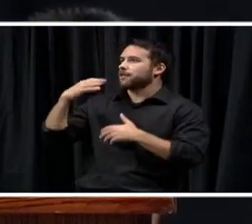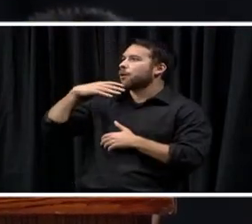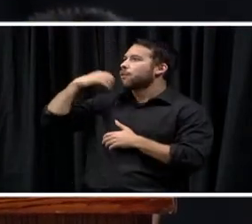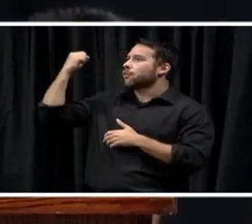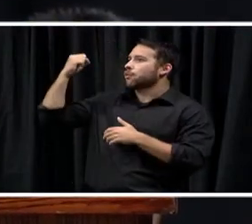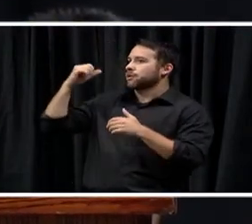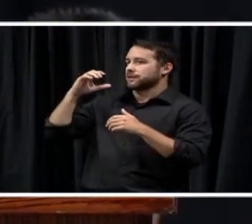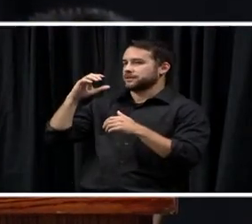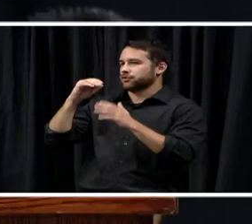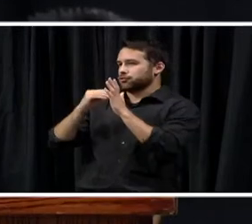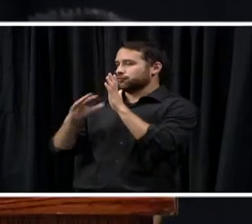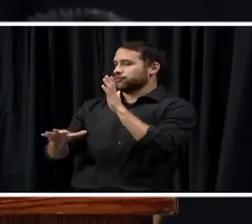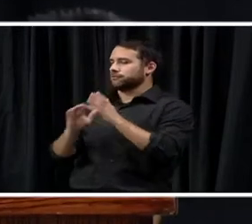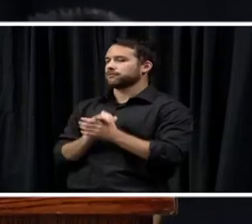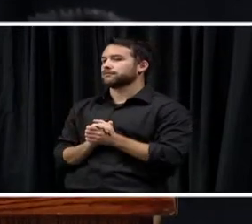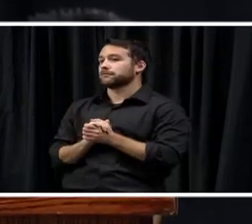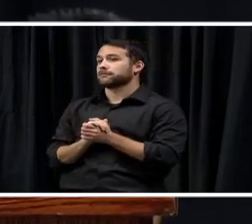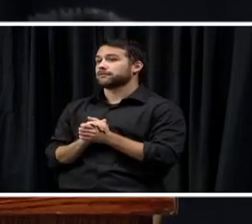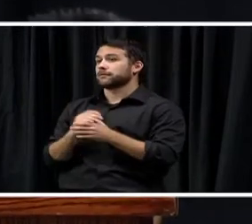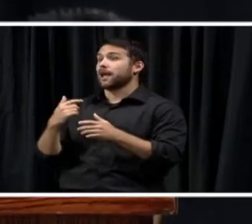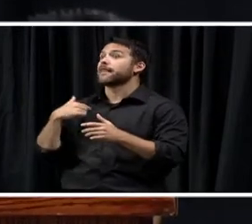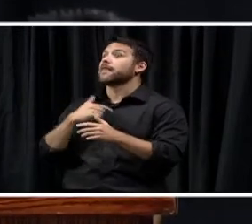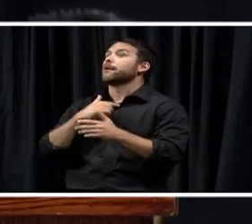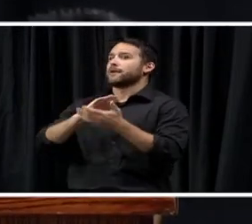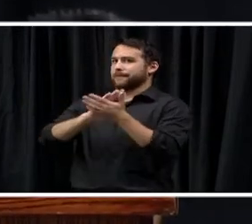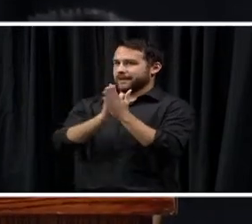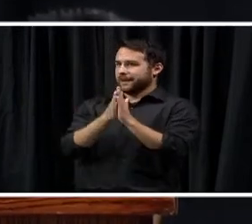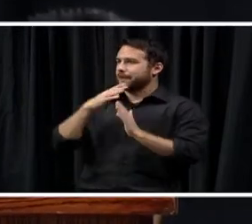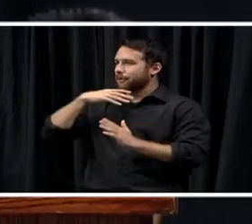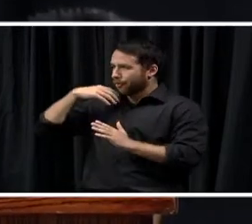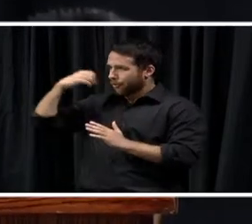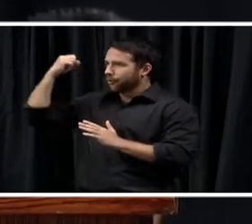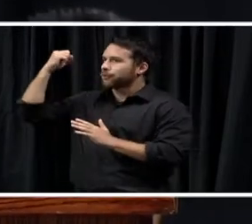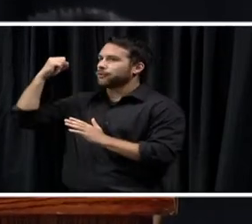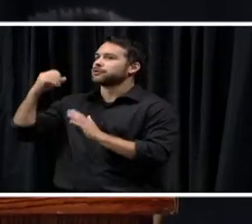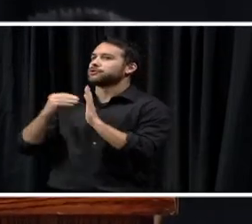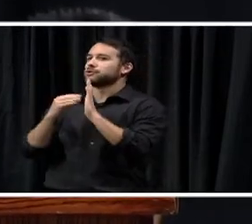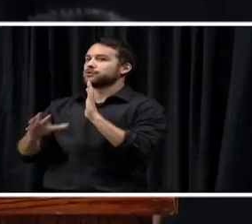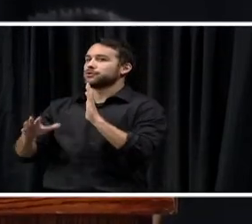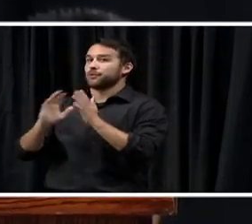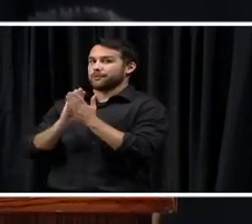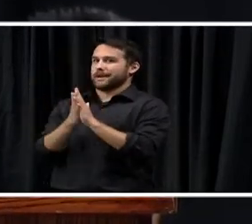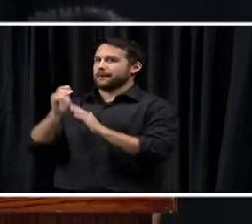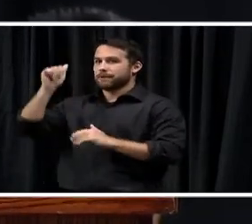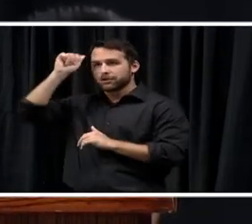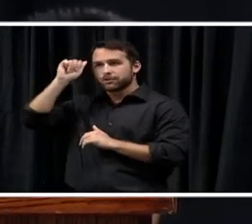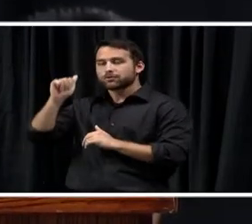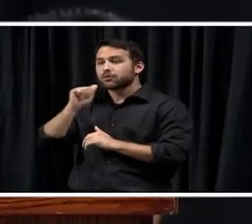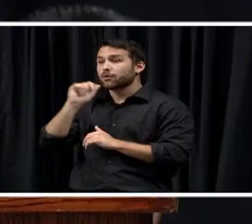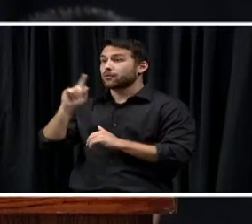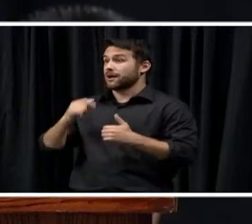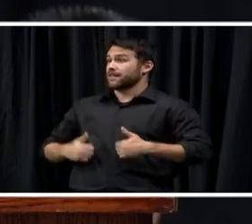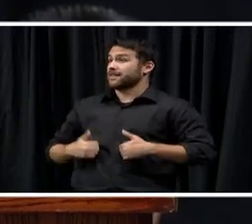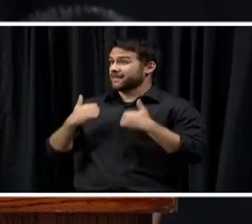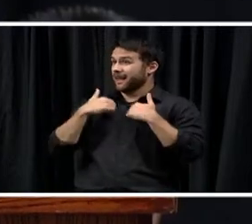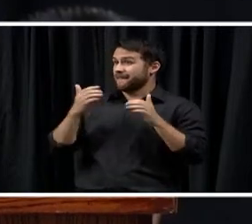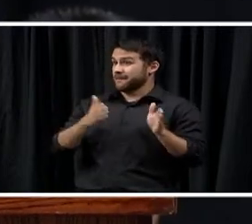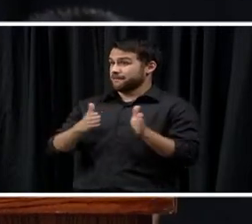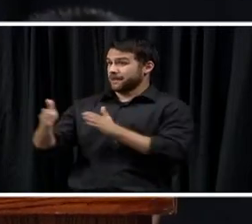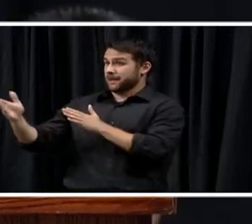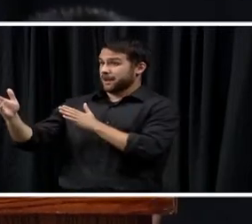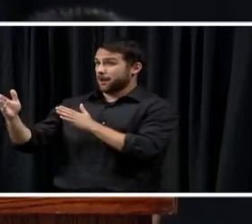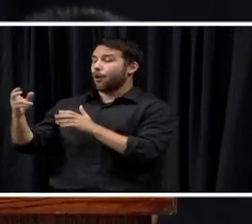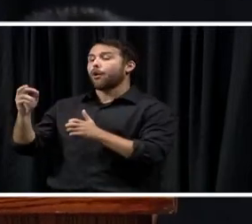But somewhere along the way, we became those upperclassmen, the adults in the making who have their lives planned out, or are at